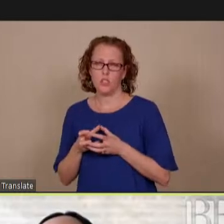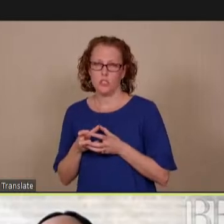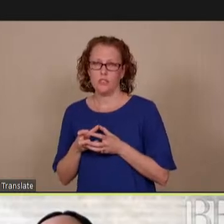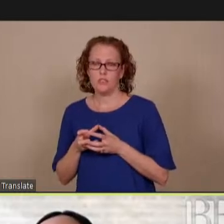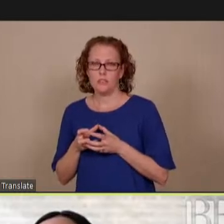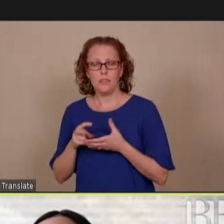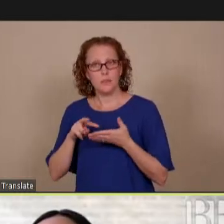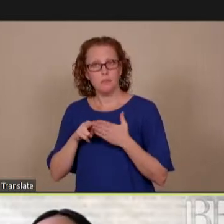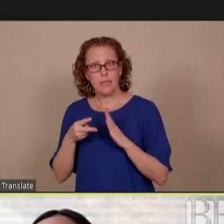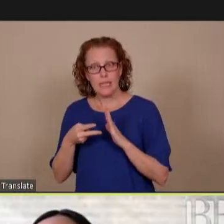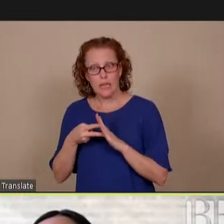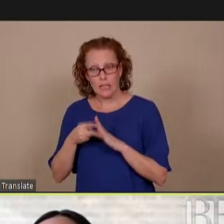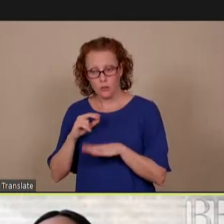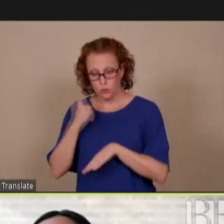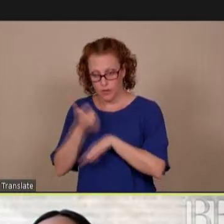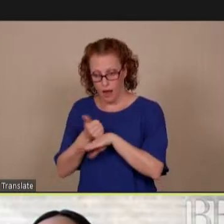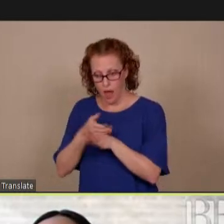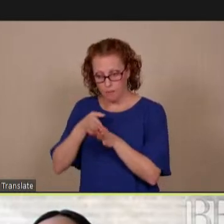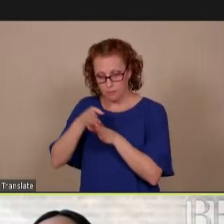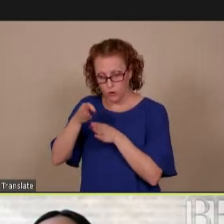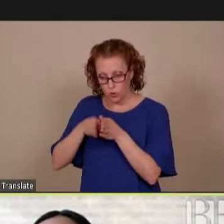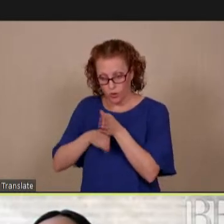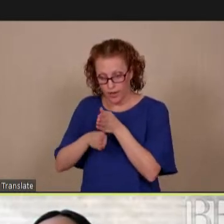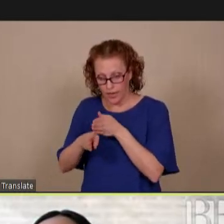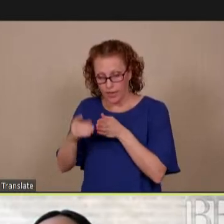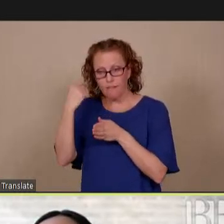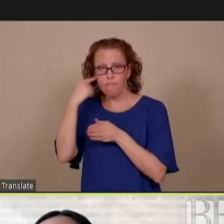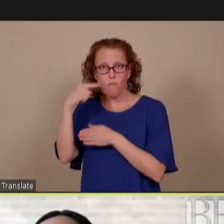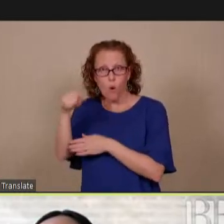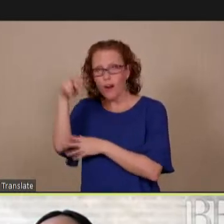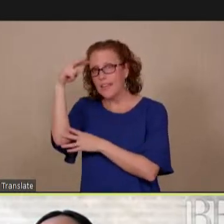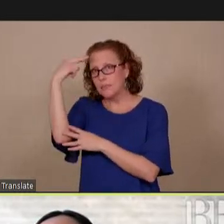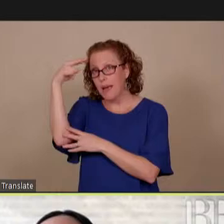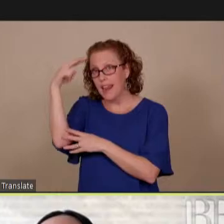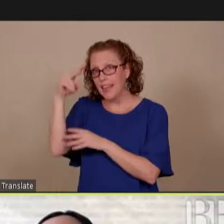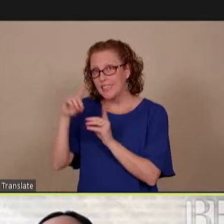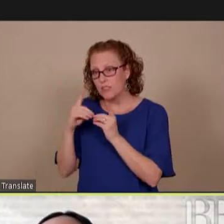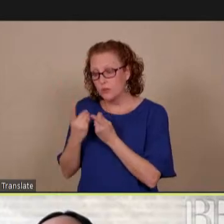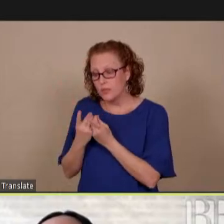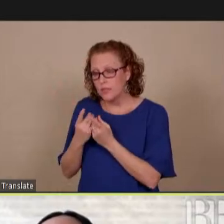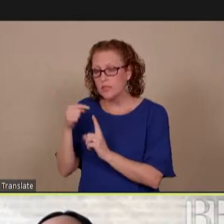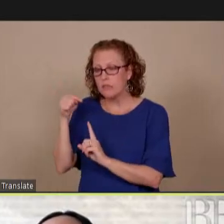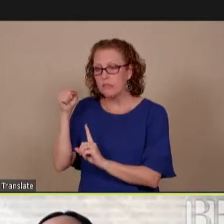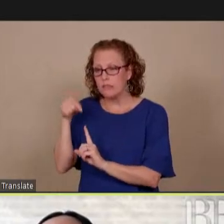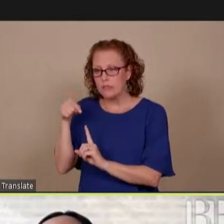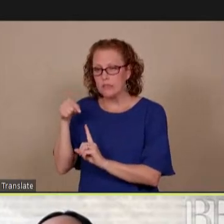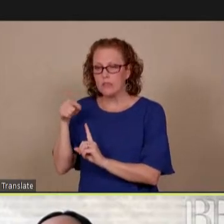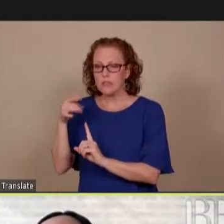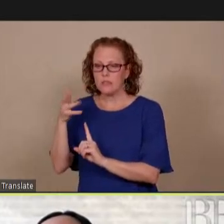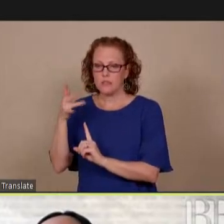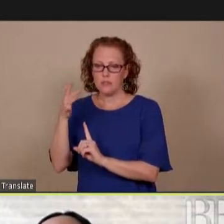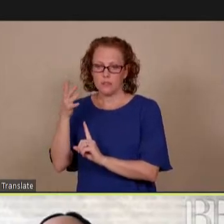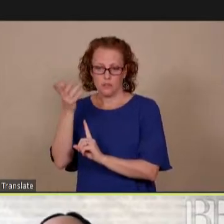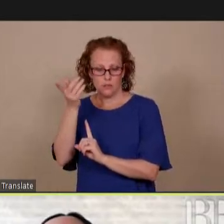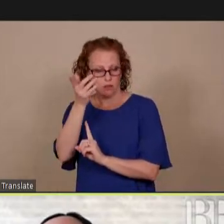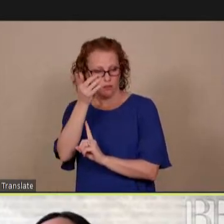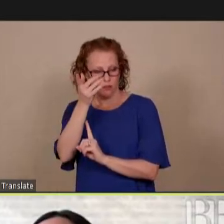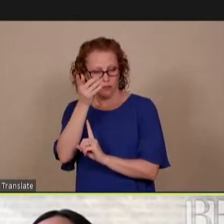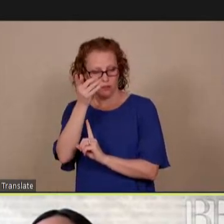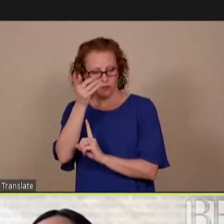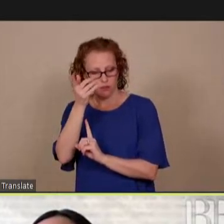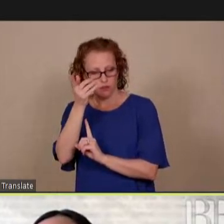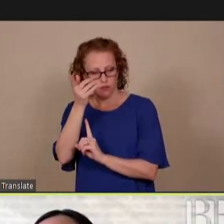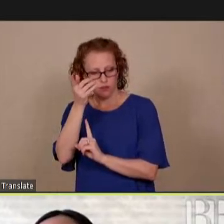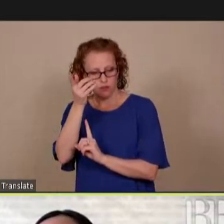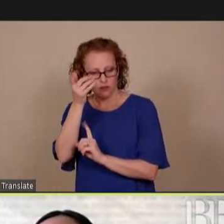a majority minority Hispanic voting district, the residency of every